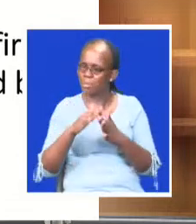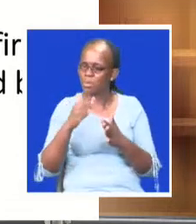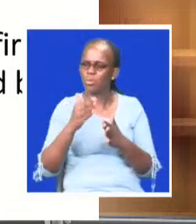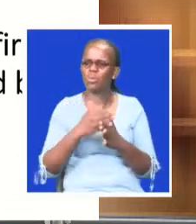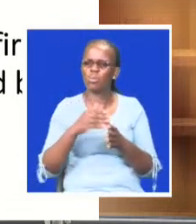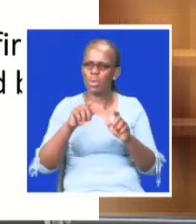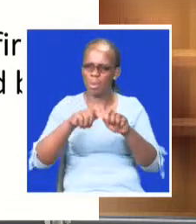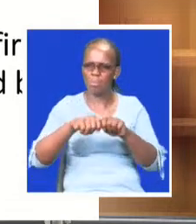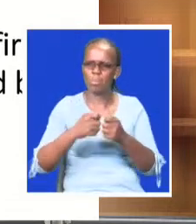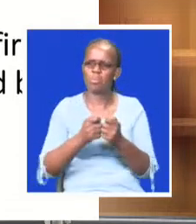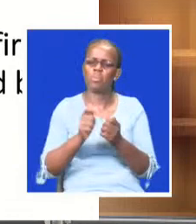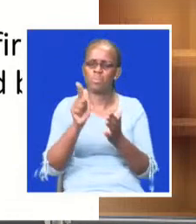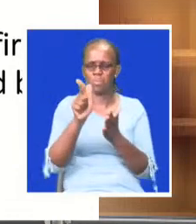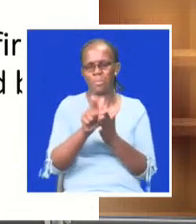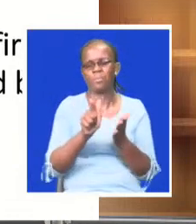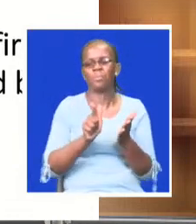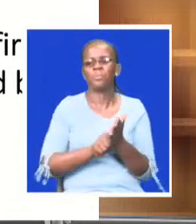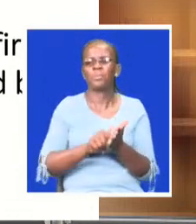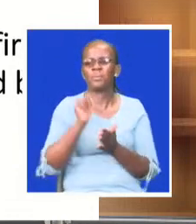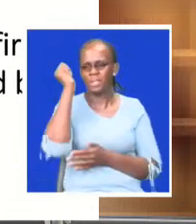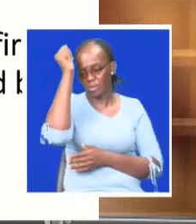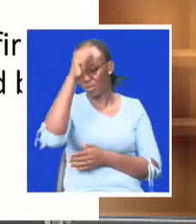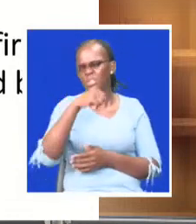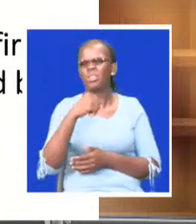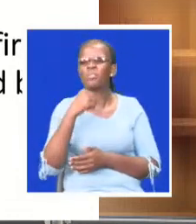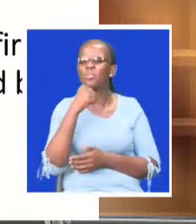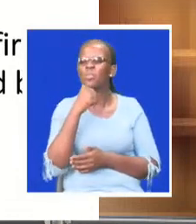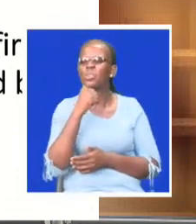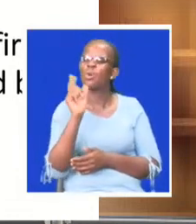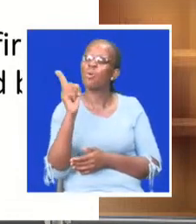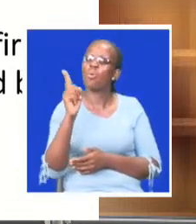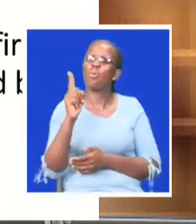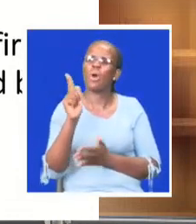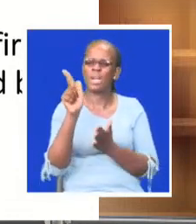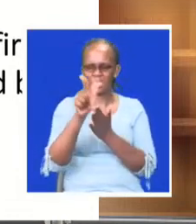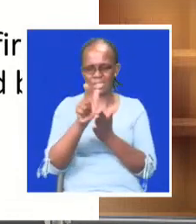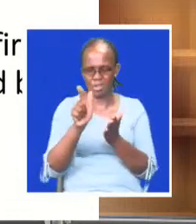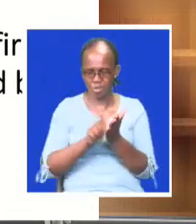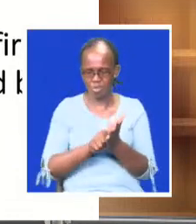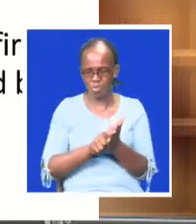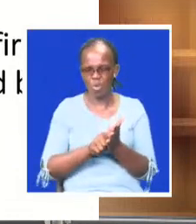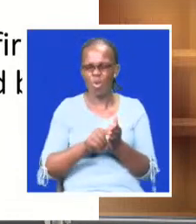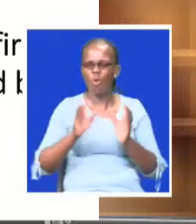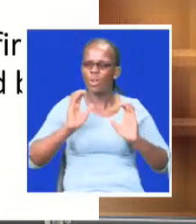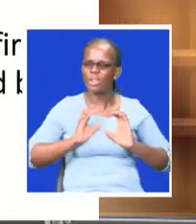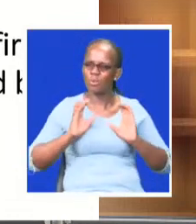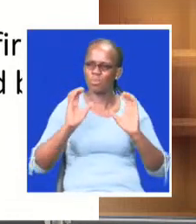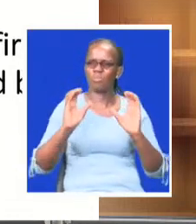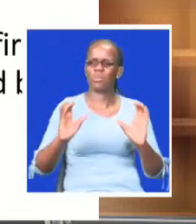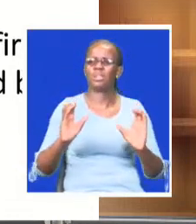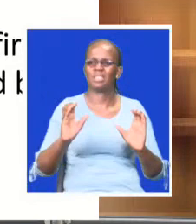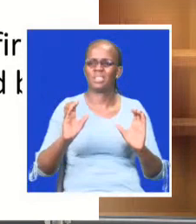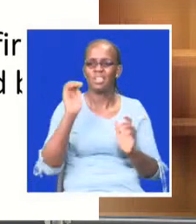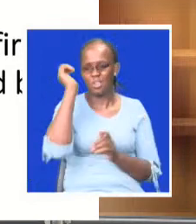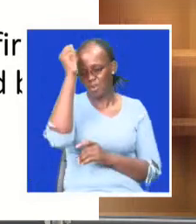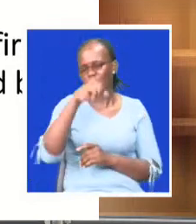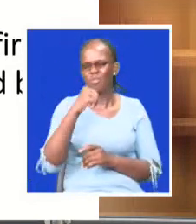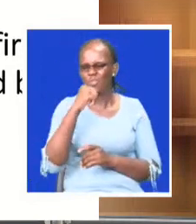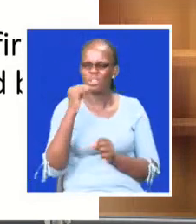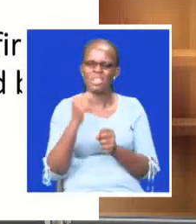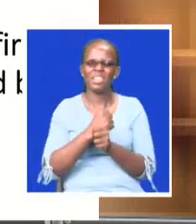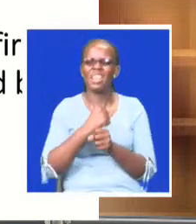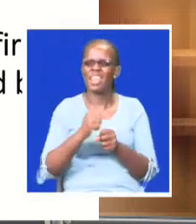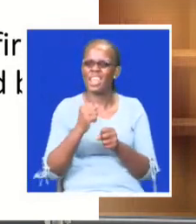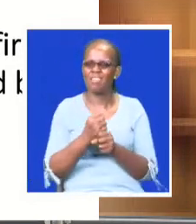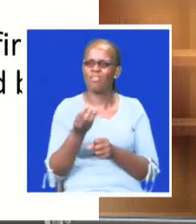God. What were the law? What was the law or the command? They should not eat from the tree